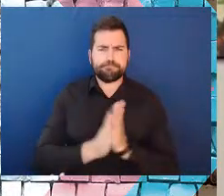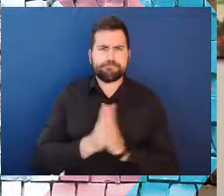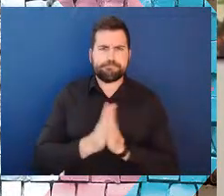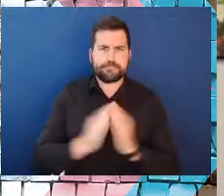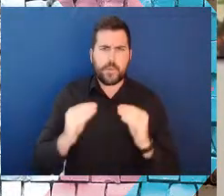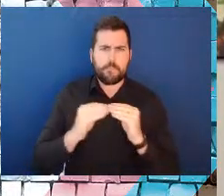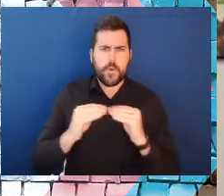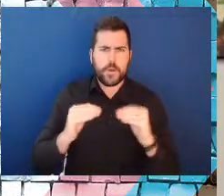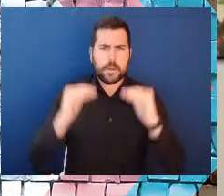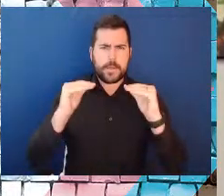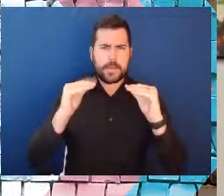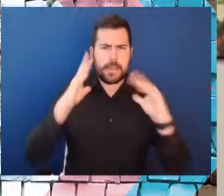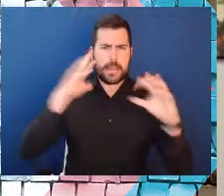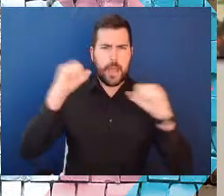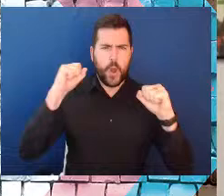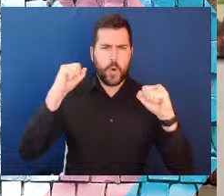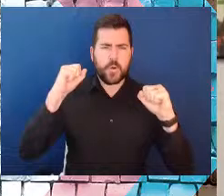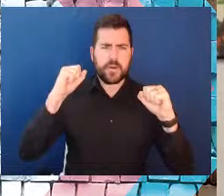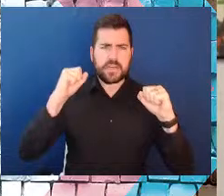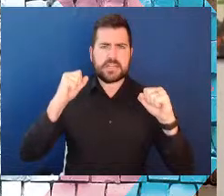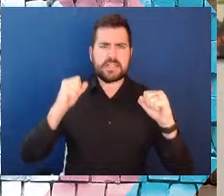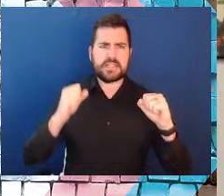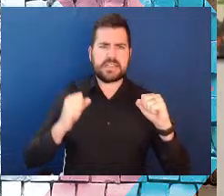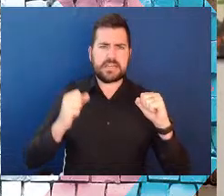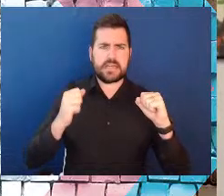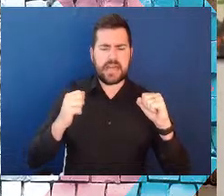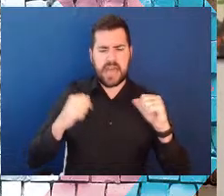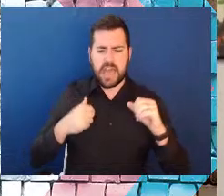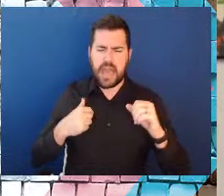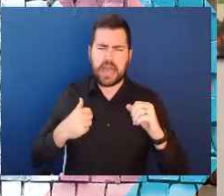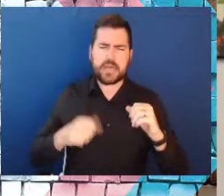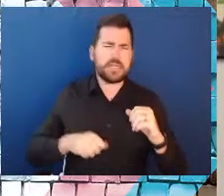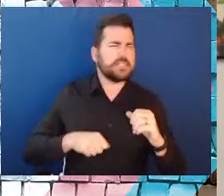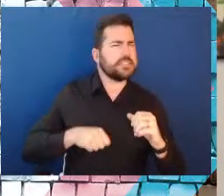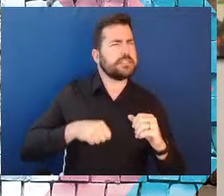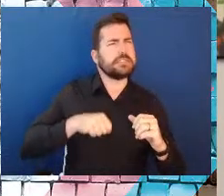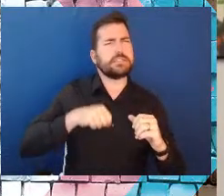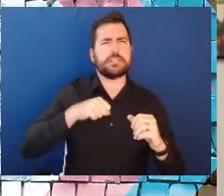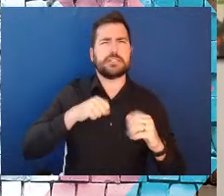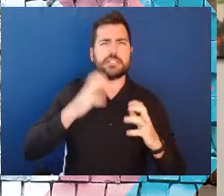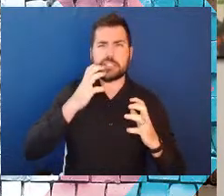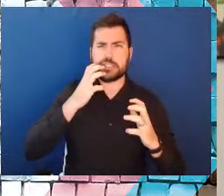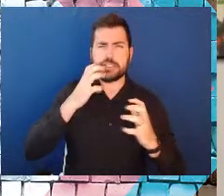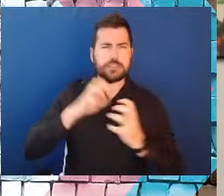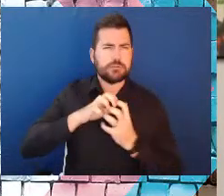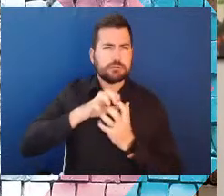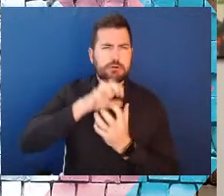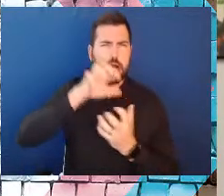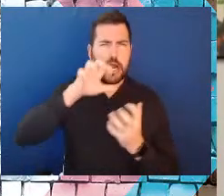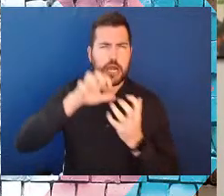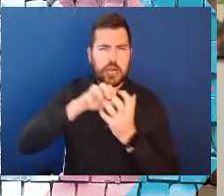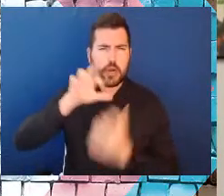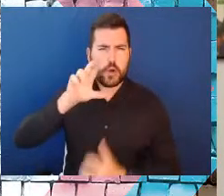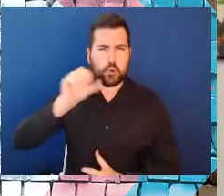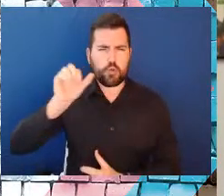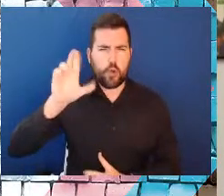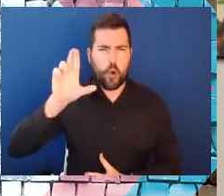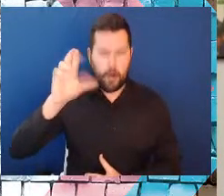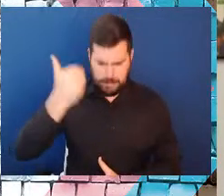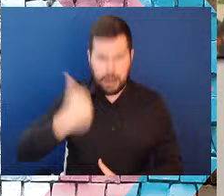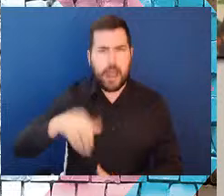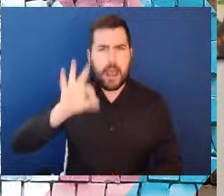This time with a small little Fringezilla roar. Roar. I am Fringezilla.